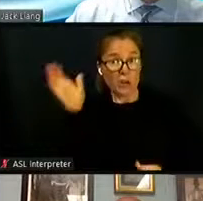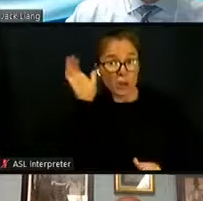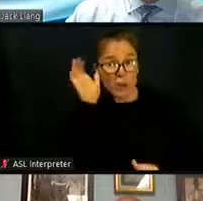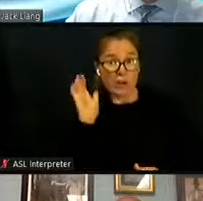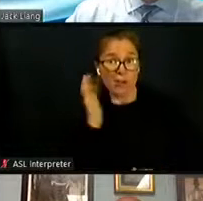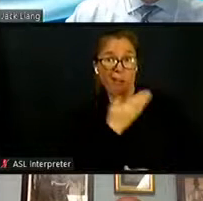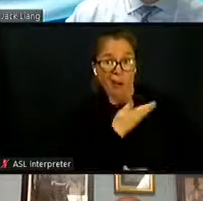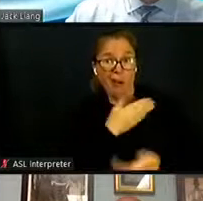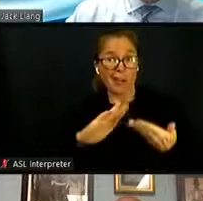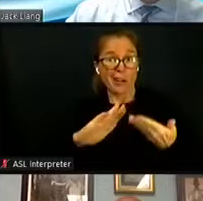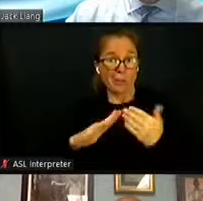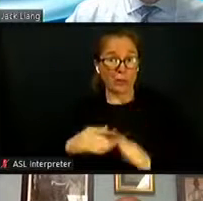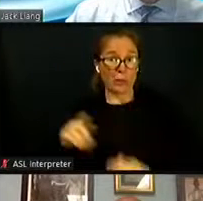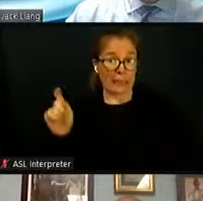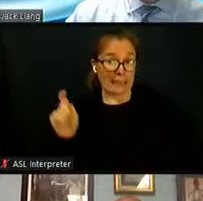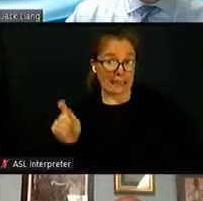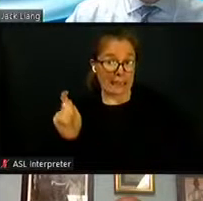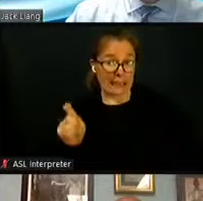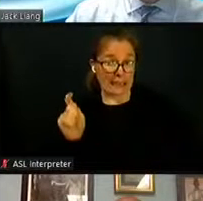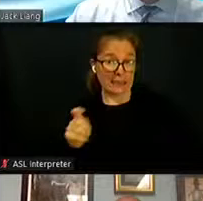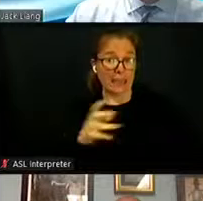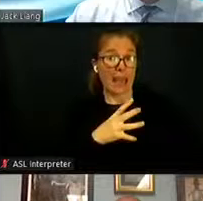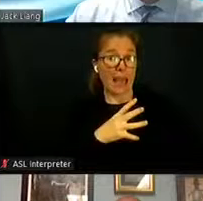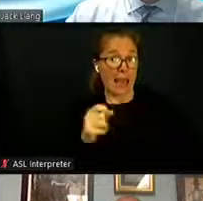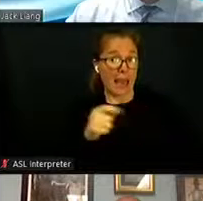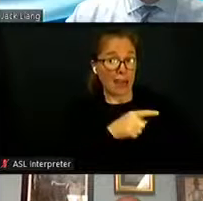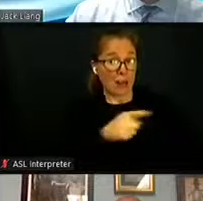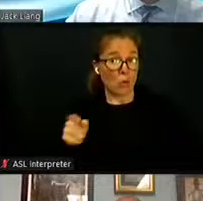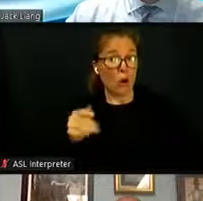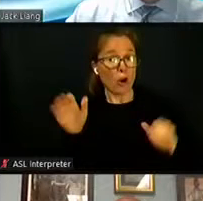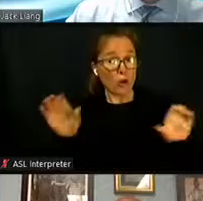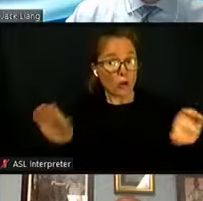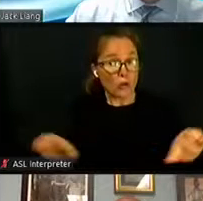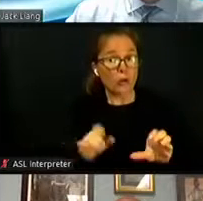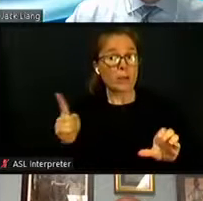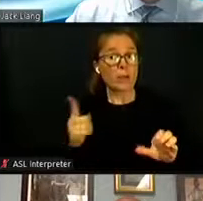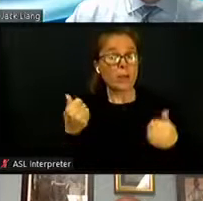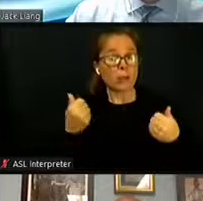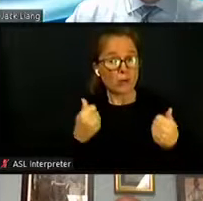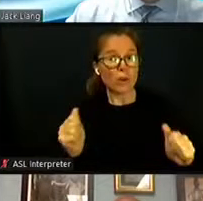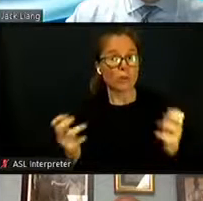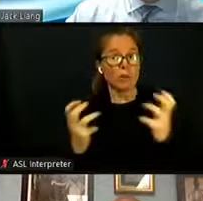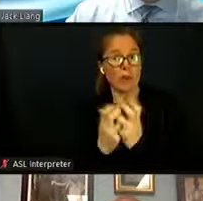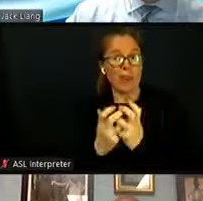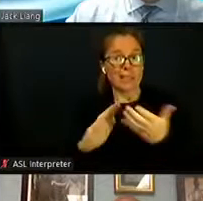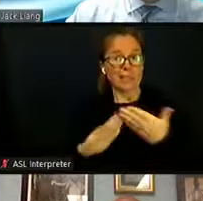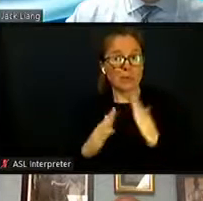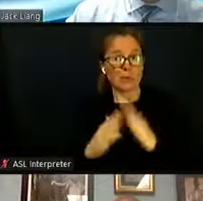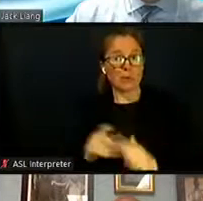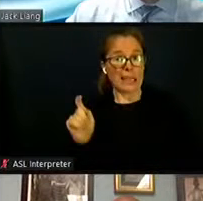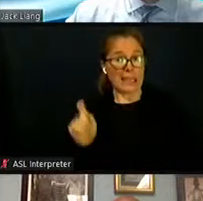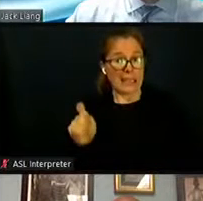community needs, and that they're taking steps in an effort for centering communities. And that feels